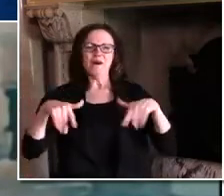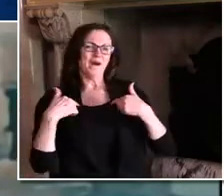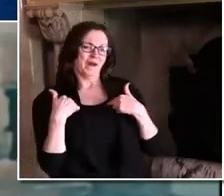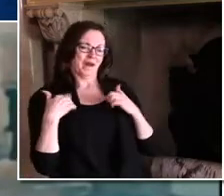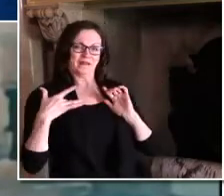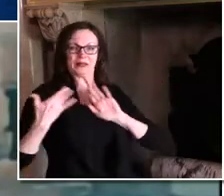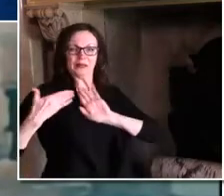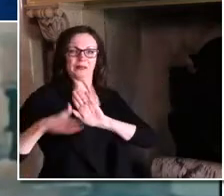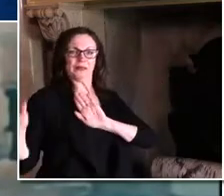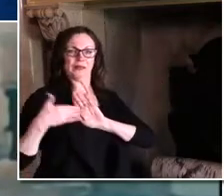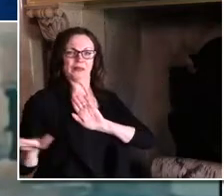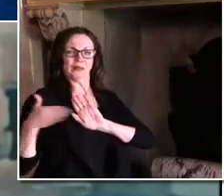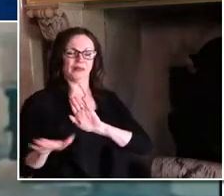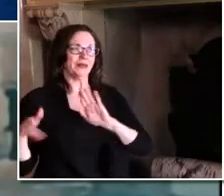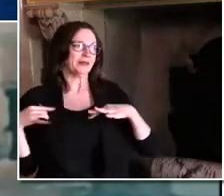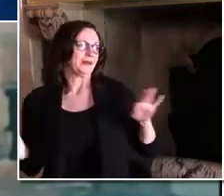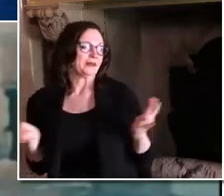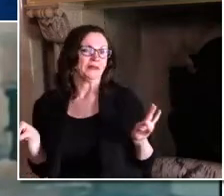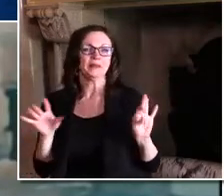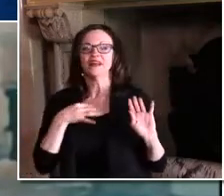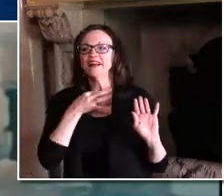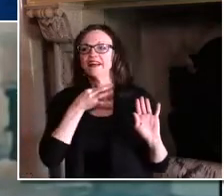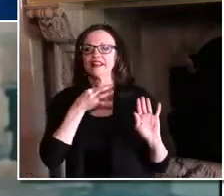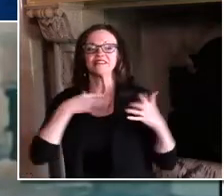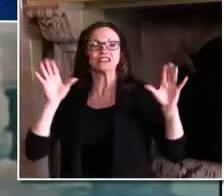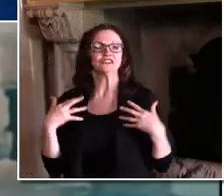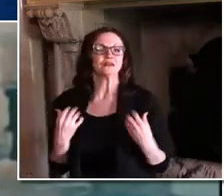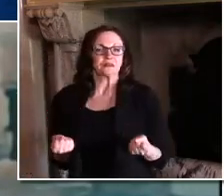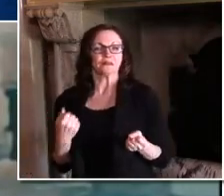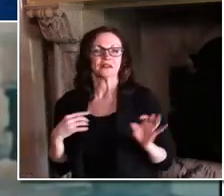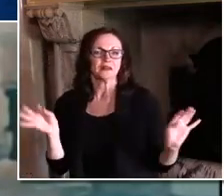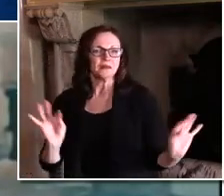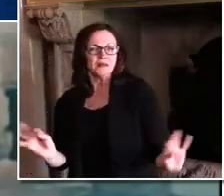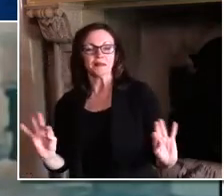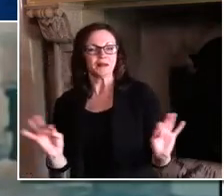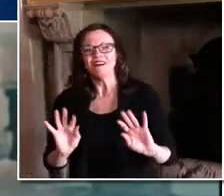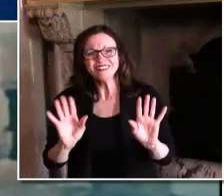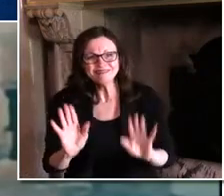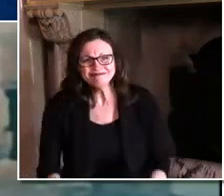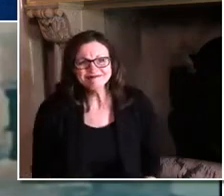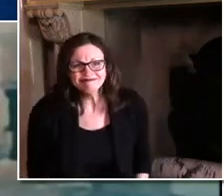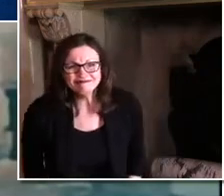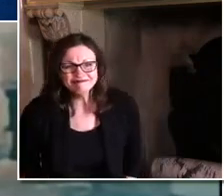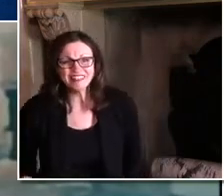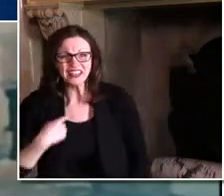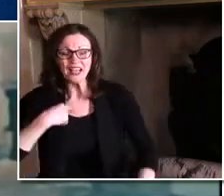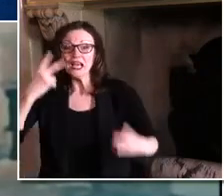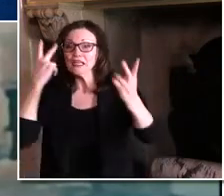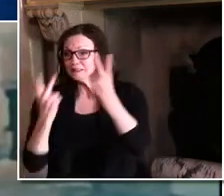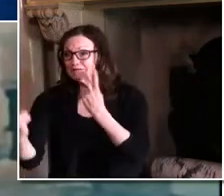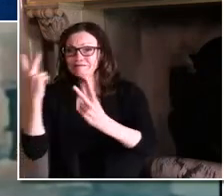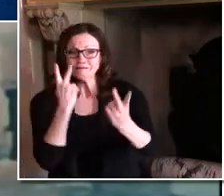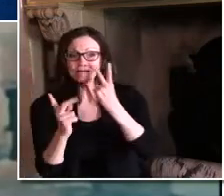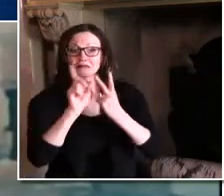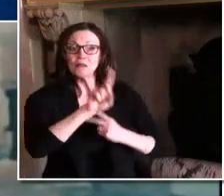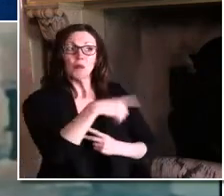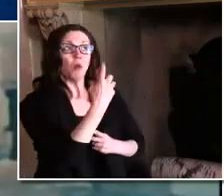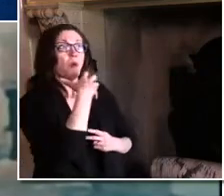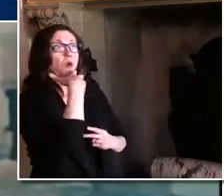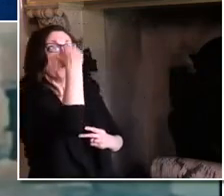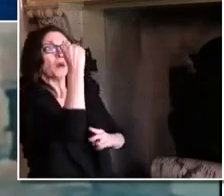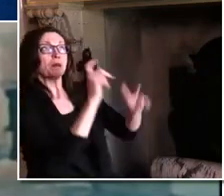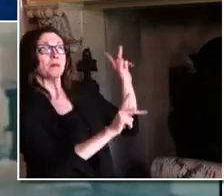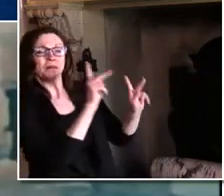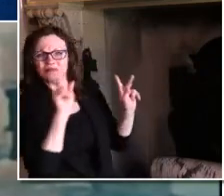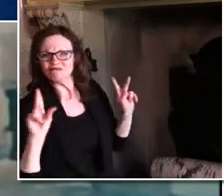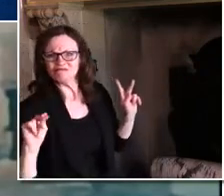horrifying experience. I don't want to see more patients test positive, and I don't want to worry so much about my family,